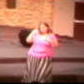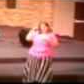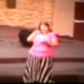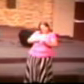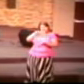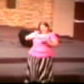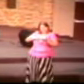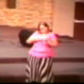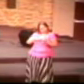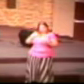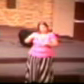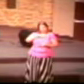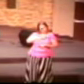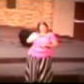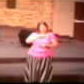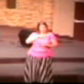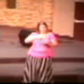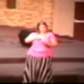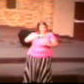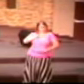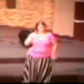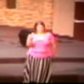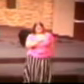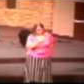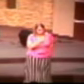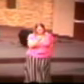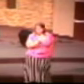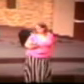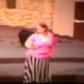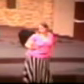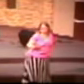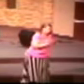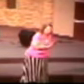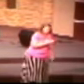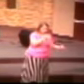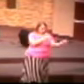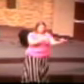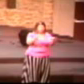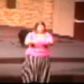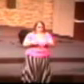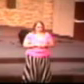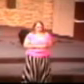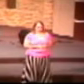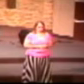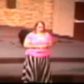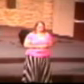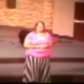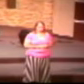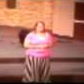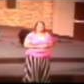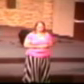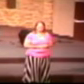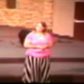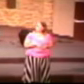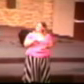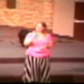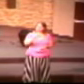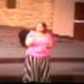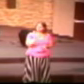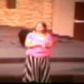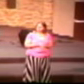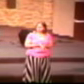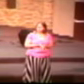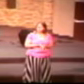ought to signify that we are about us, not about you as an individual. And man, that's hard.